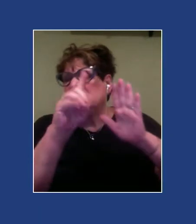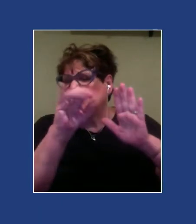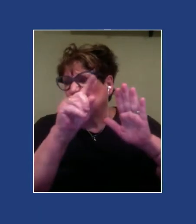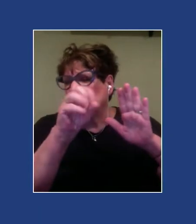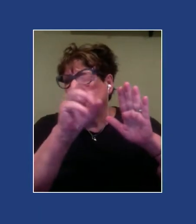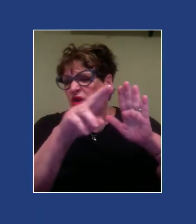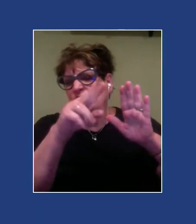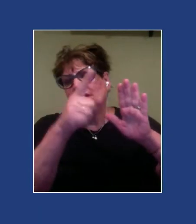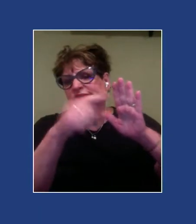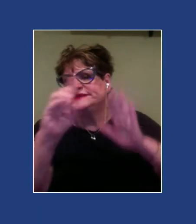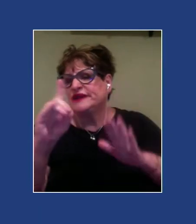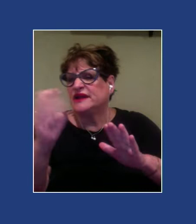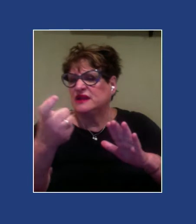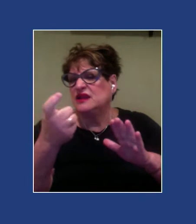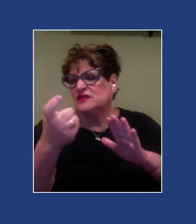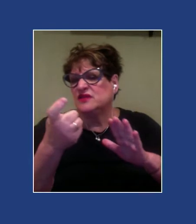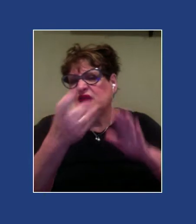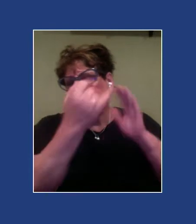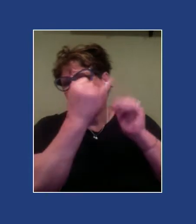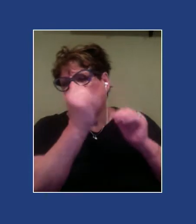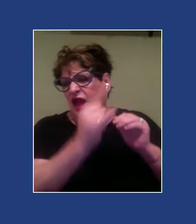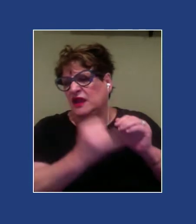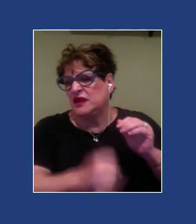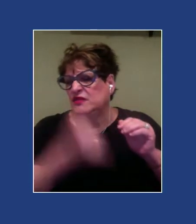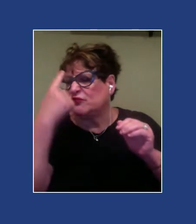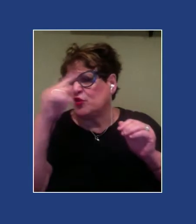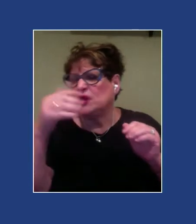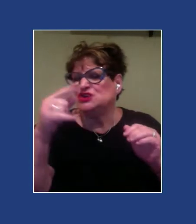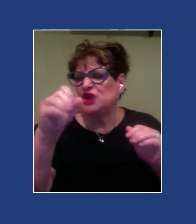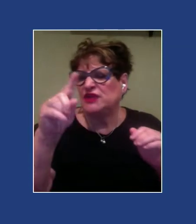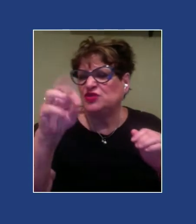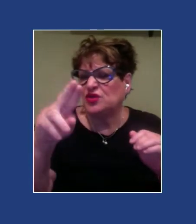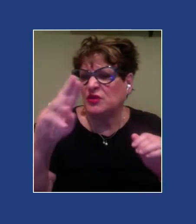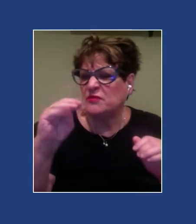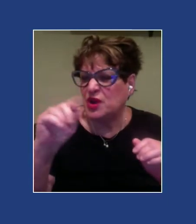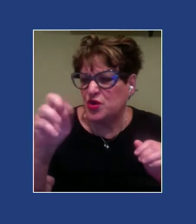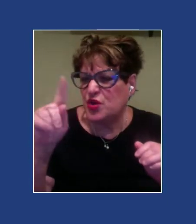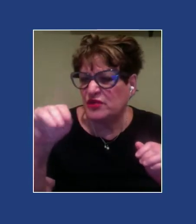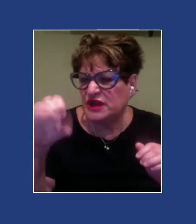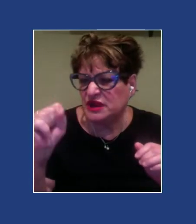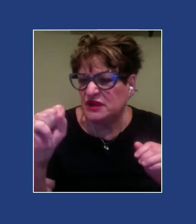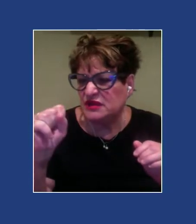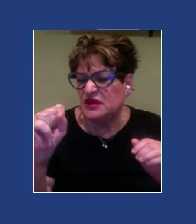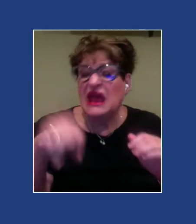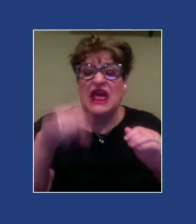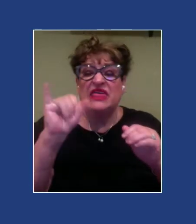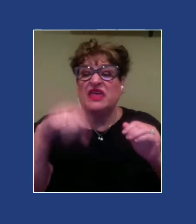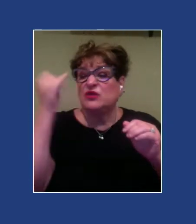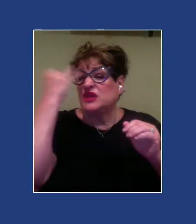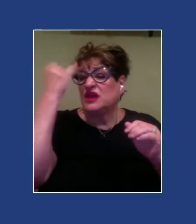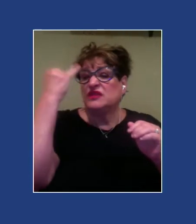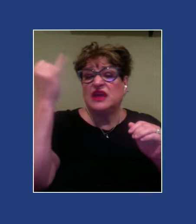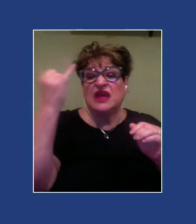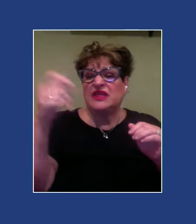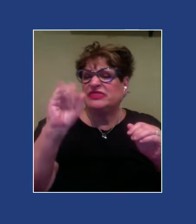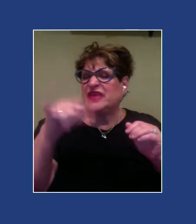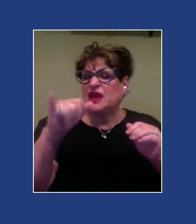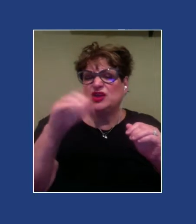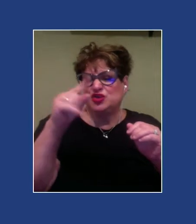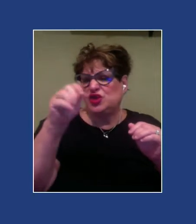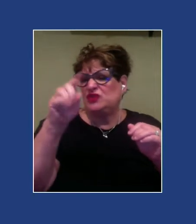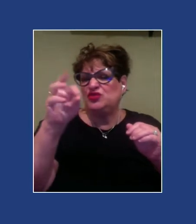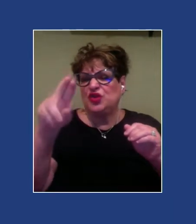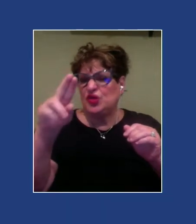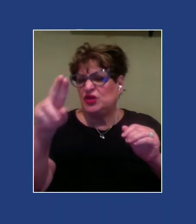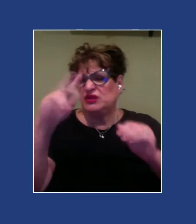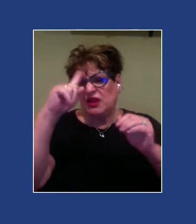diagnostic guidance for gender minorities. And this lent ongoing credence to the notion that gender diversity was inherently pathological.